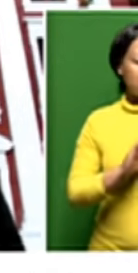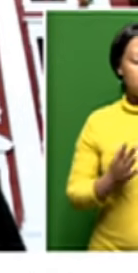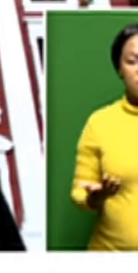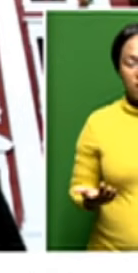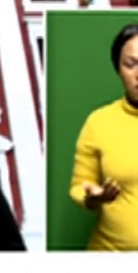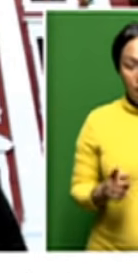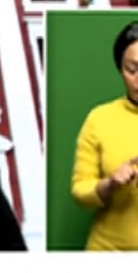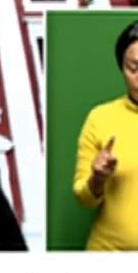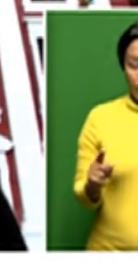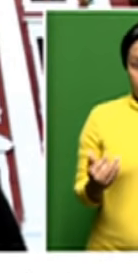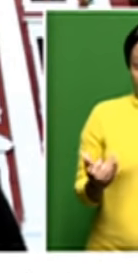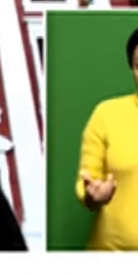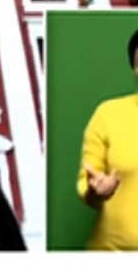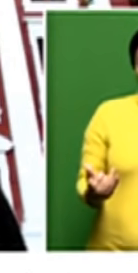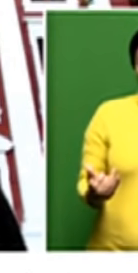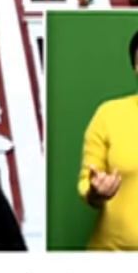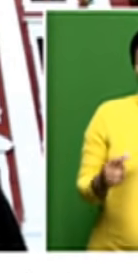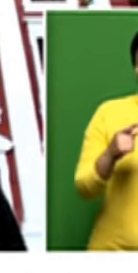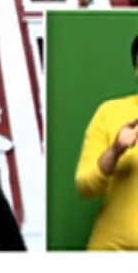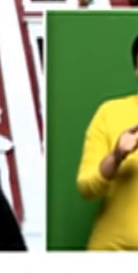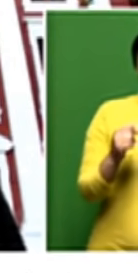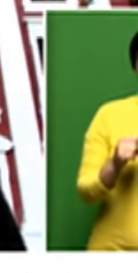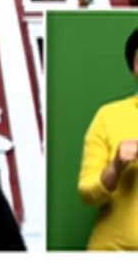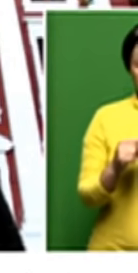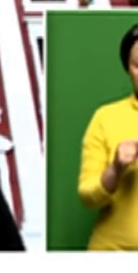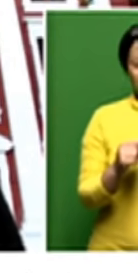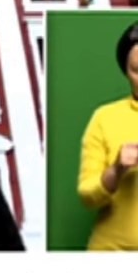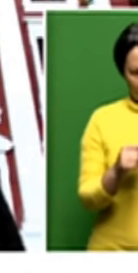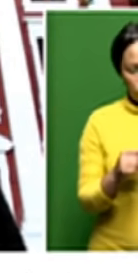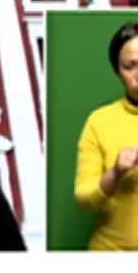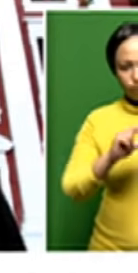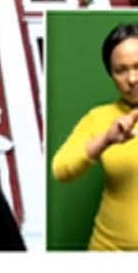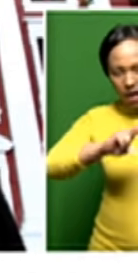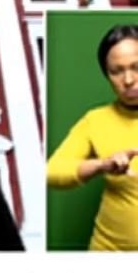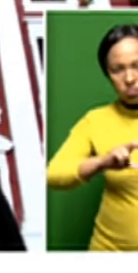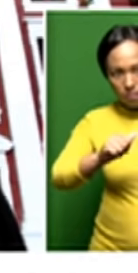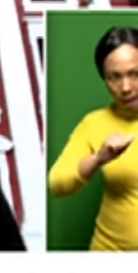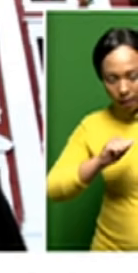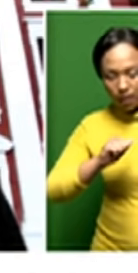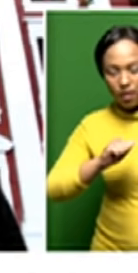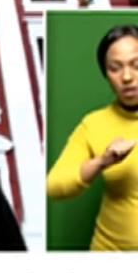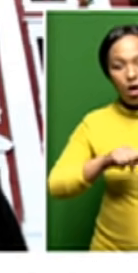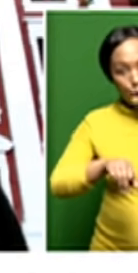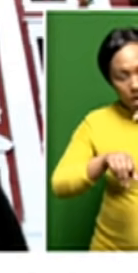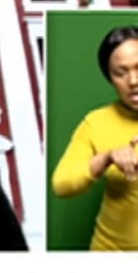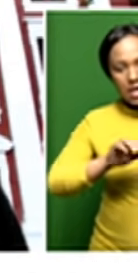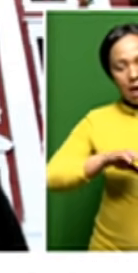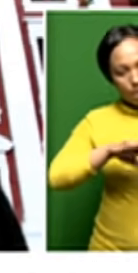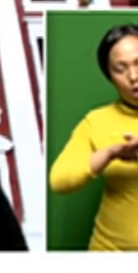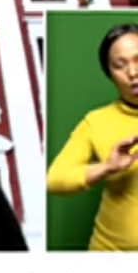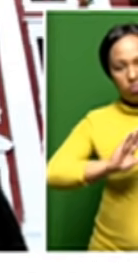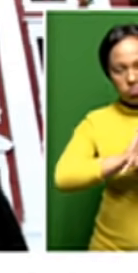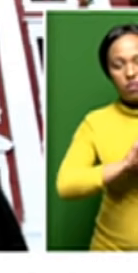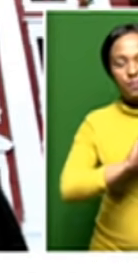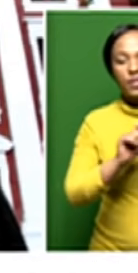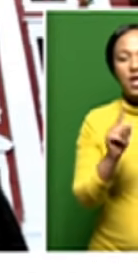process. However, we have reached the point now to say that, yes, do the fact-finding, come back, but we require more. And that